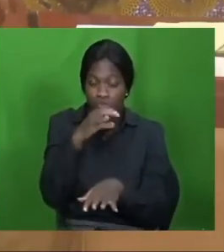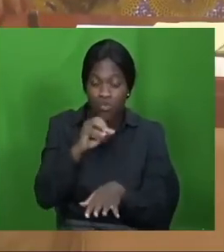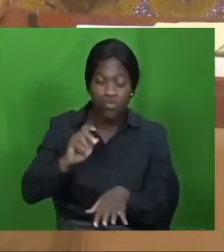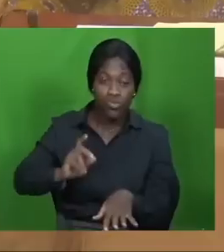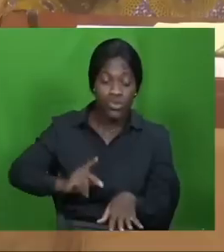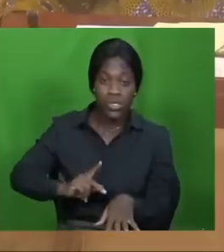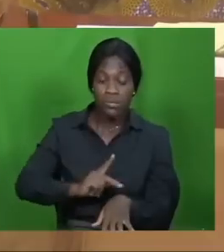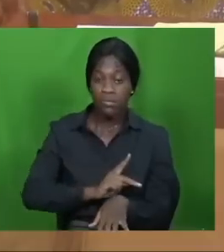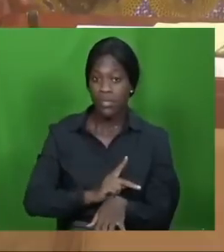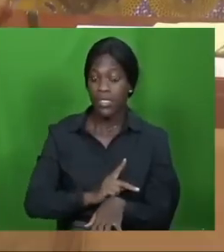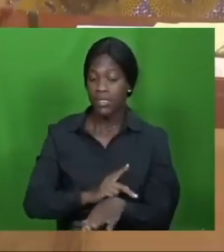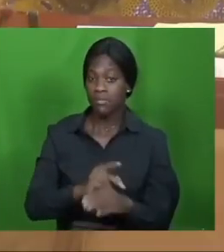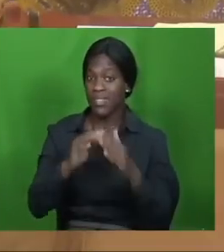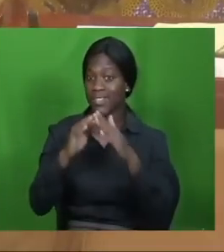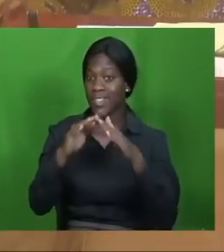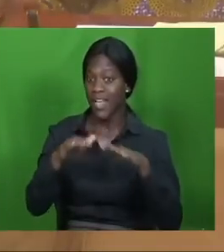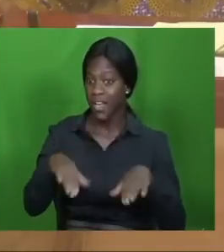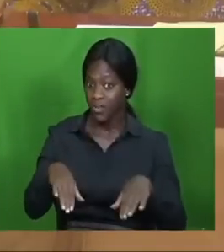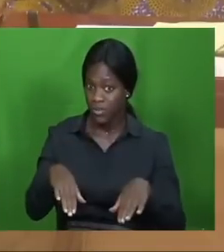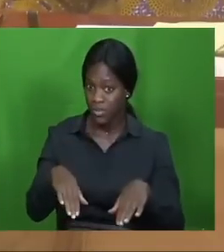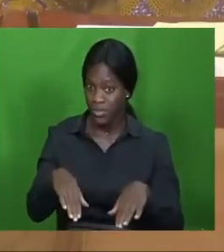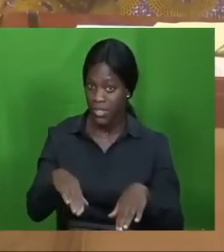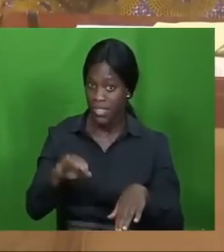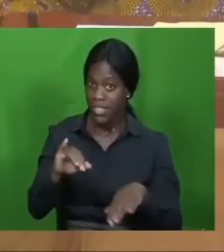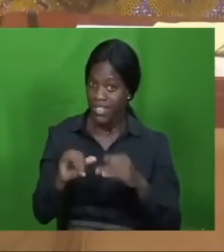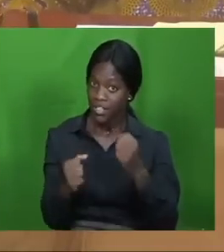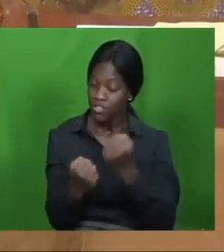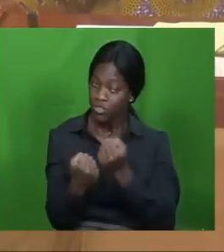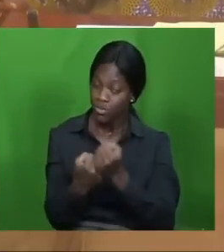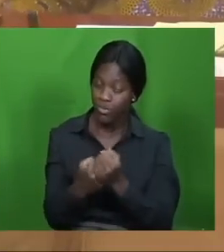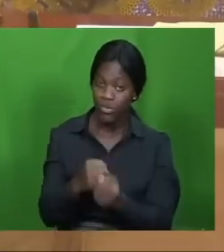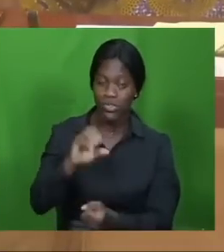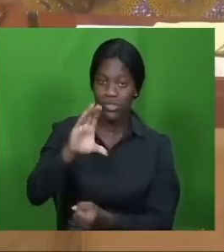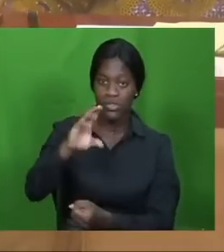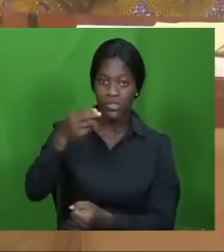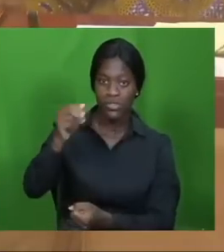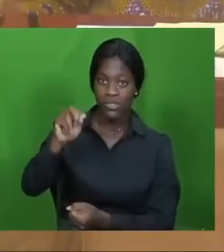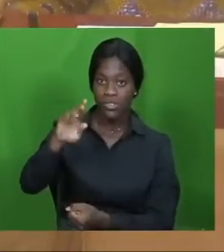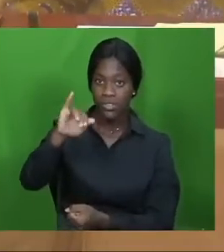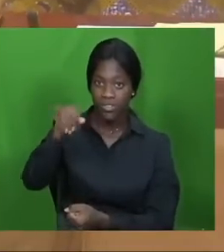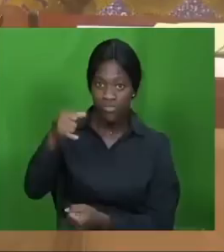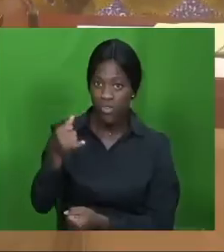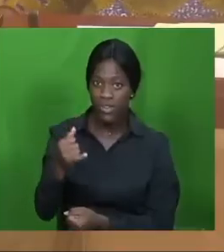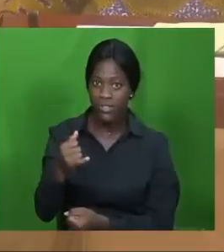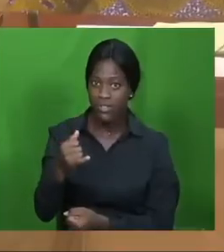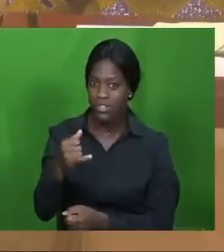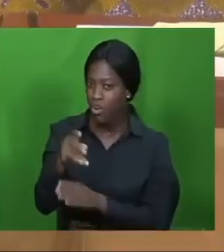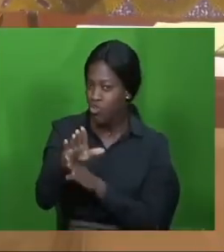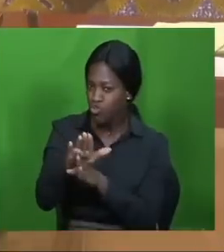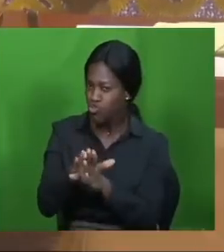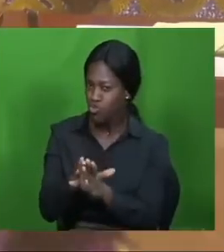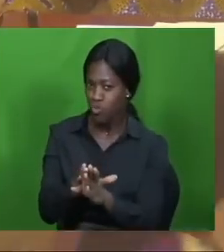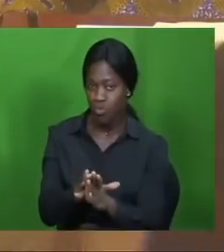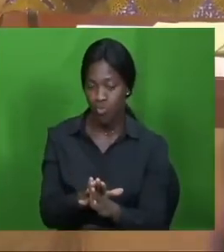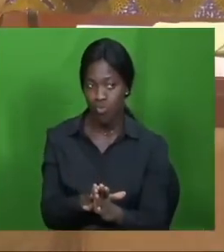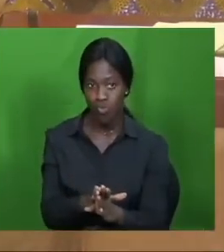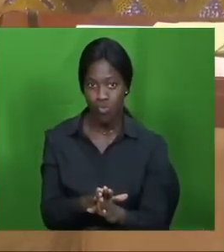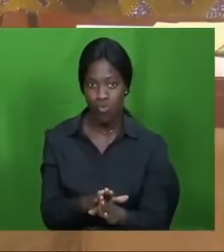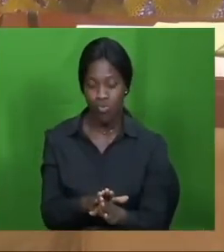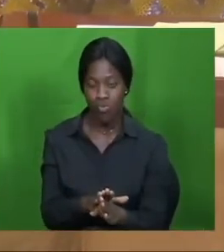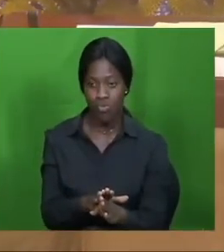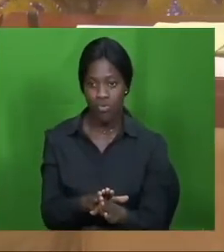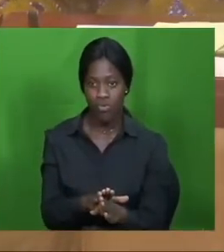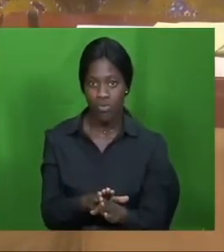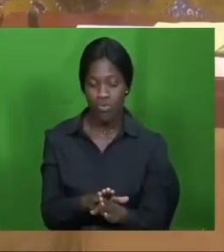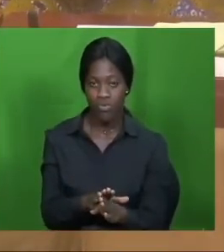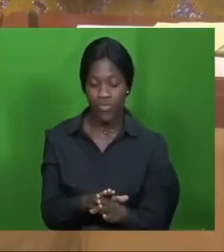House, which should house SHRAD, is going at a tortoise pace. And at the last time, it